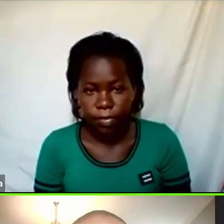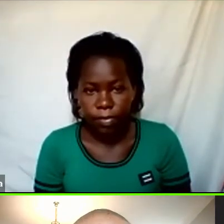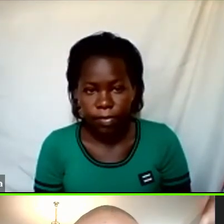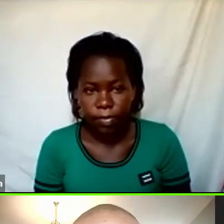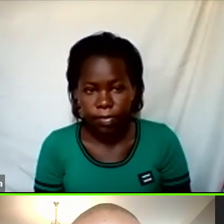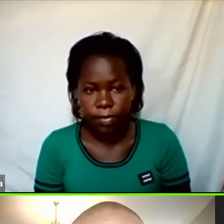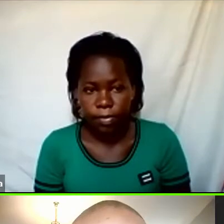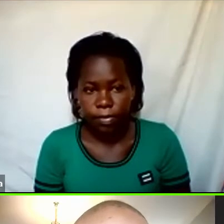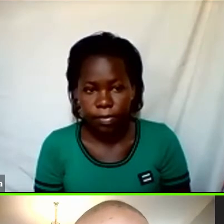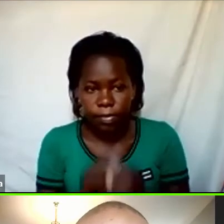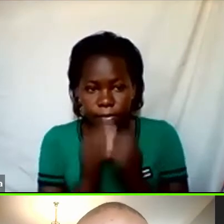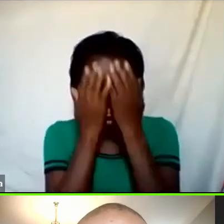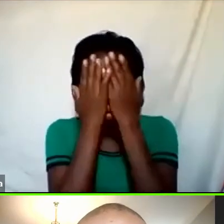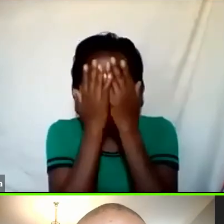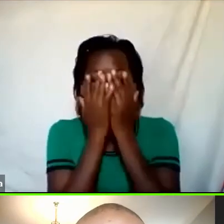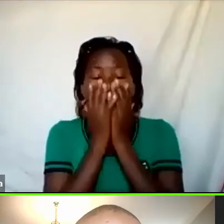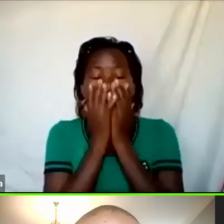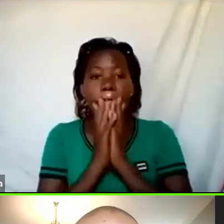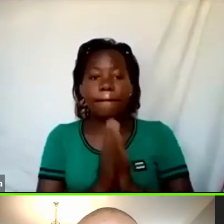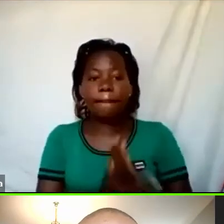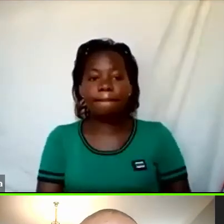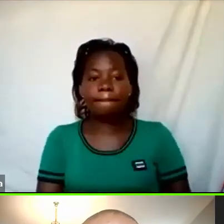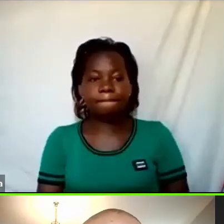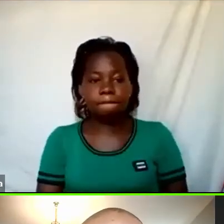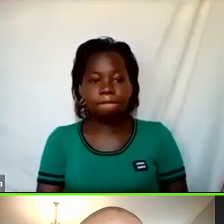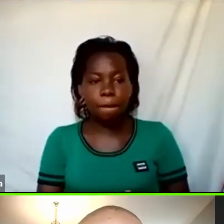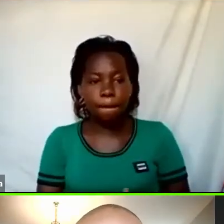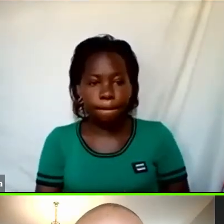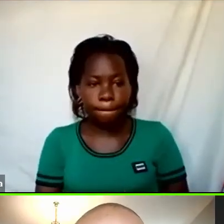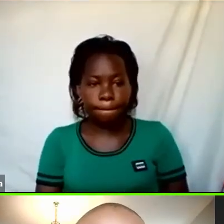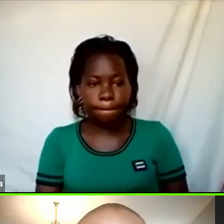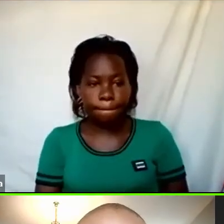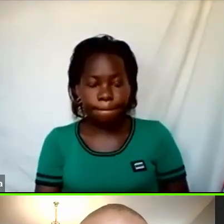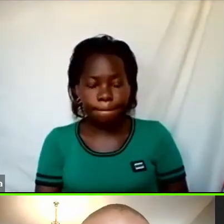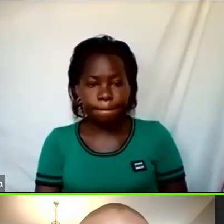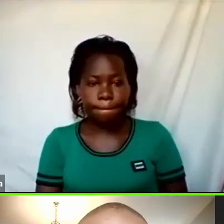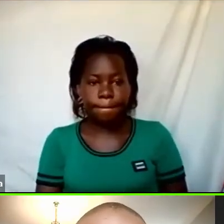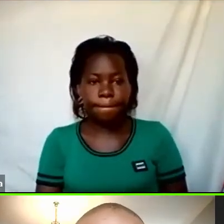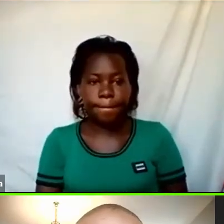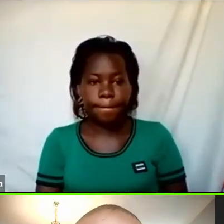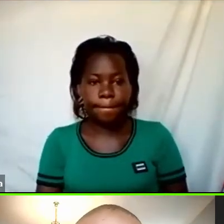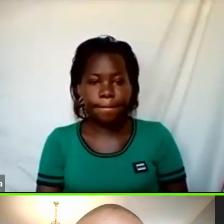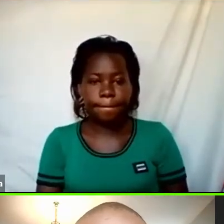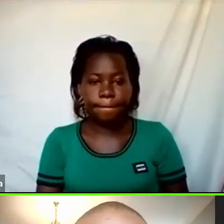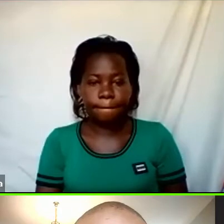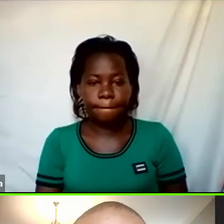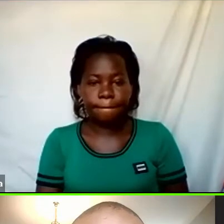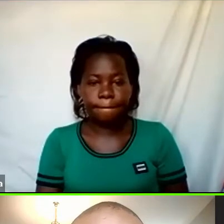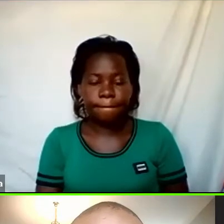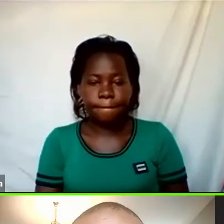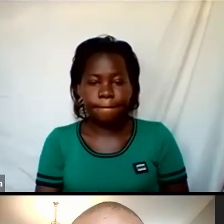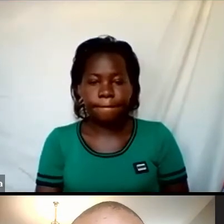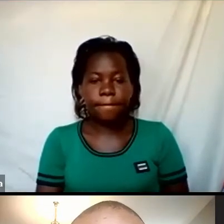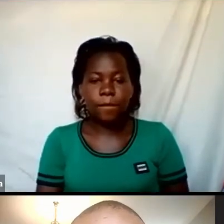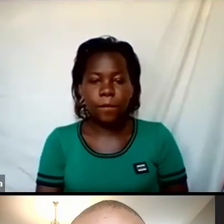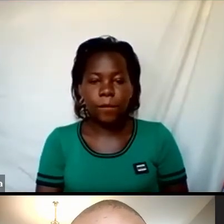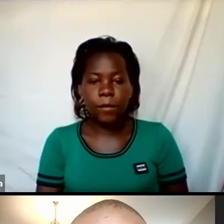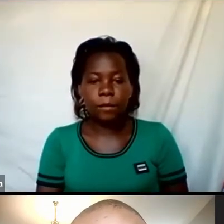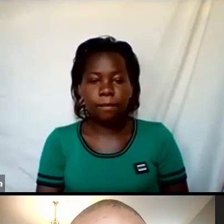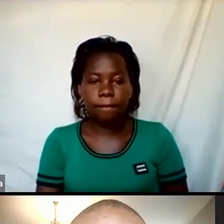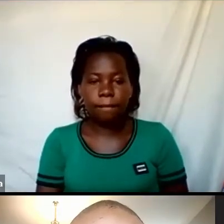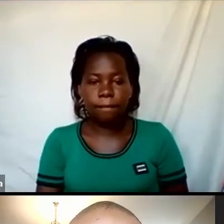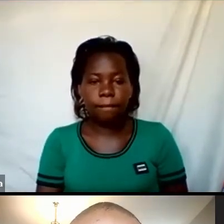All right, we'll probably come to him later on. So Daniel, yeah, toilet soundproofing. That's a brilliant idea, isn't it? I saw that. I